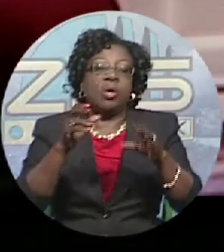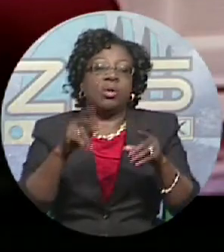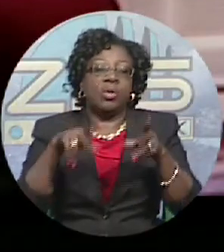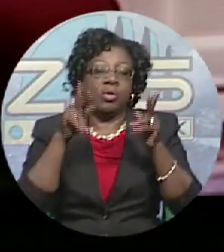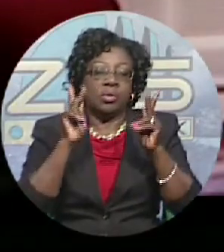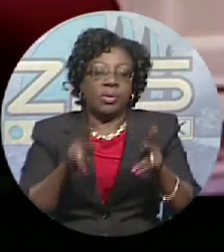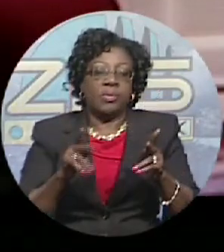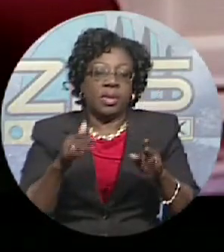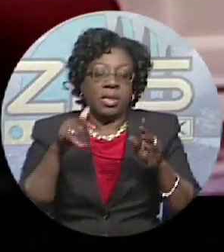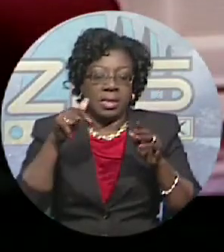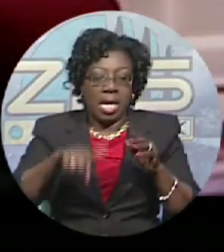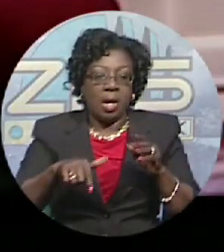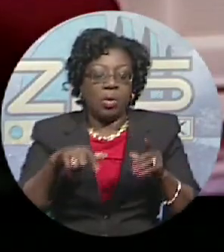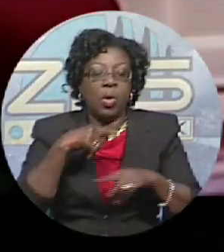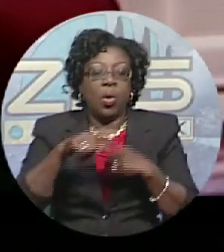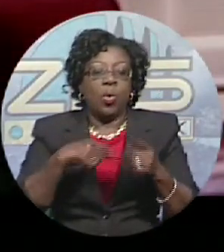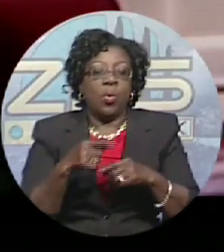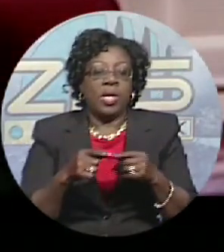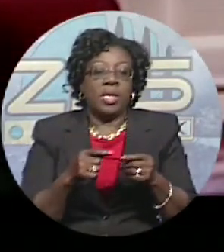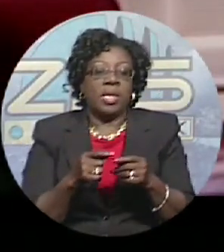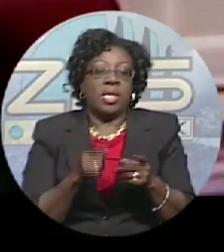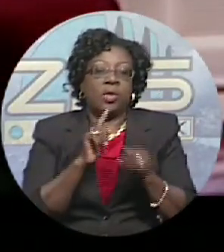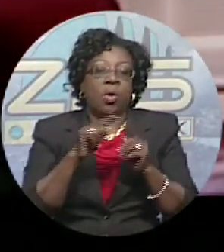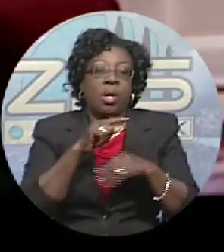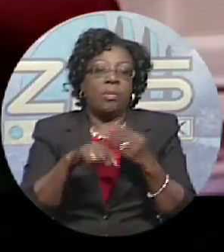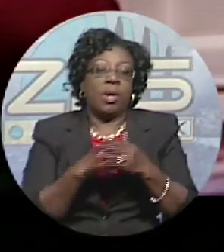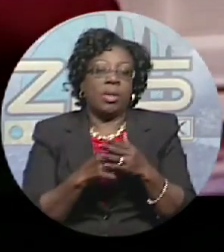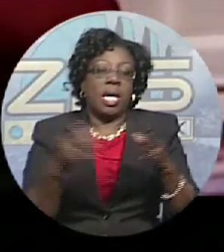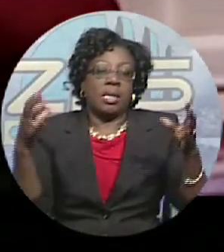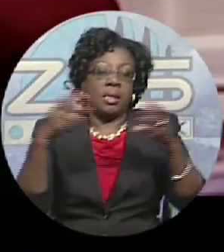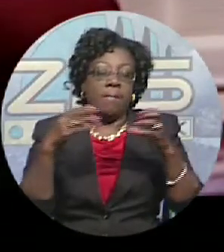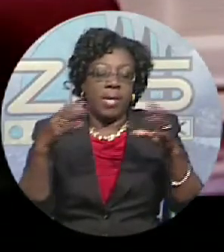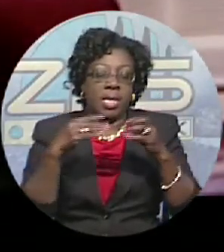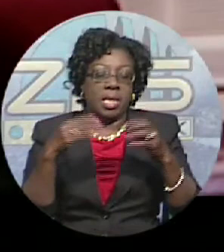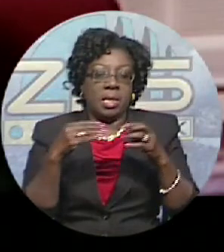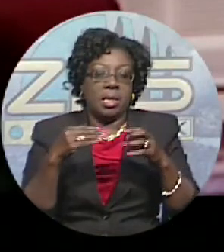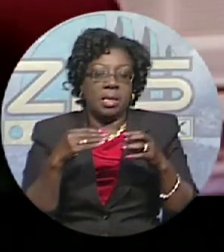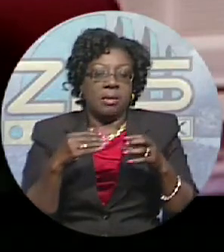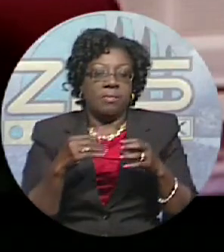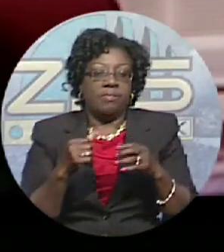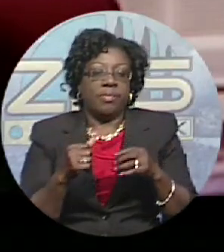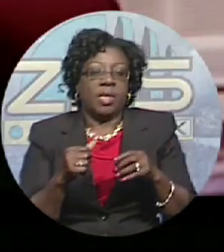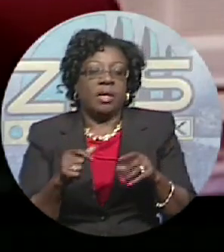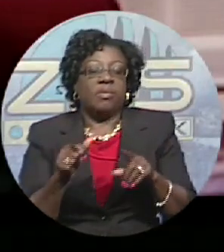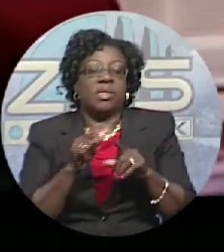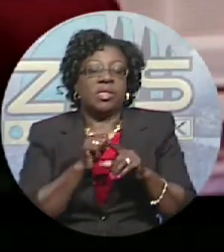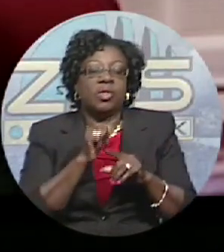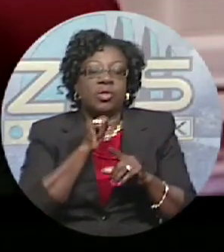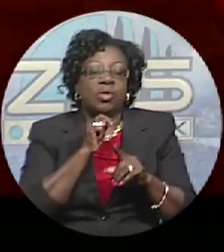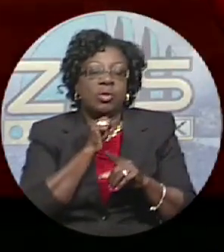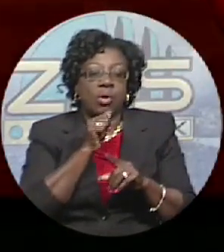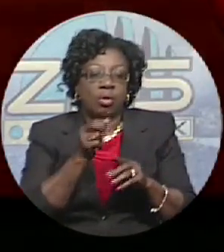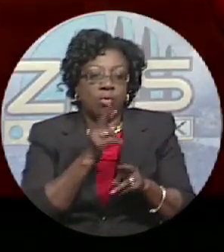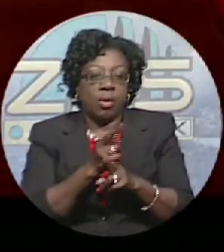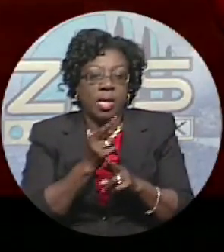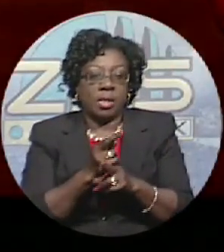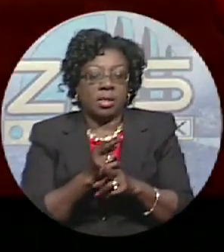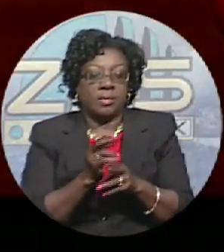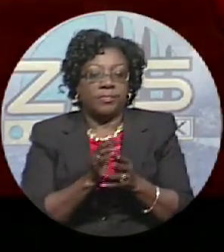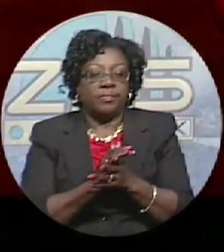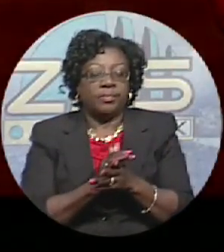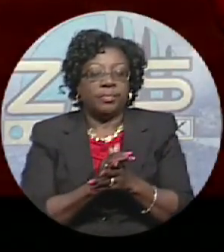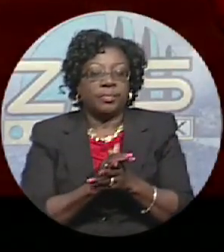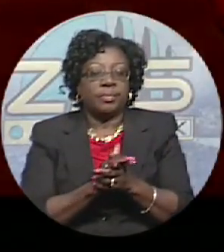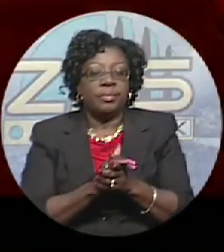left in dire circumstances. Nothing could be more disgusting and unforgivable than that. As the